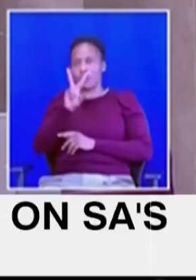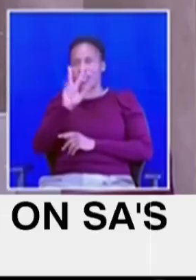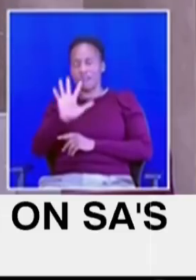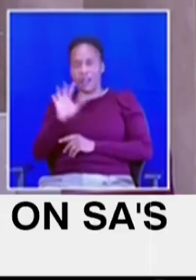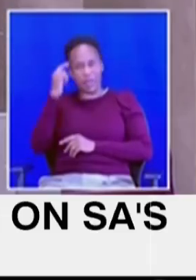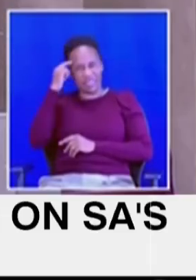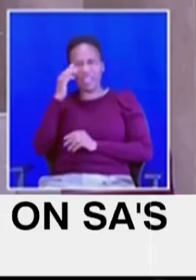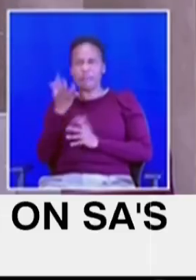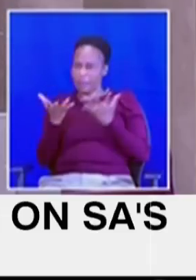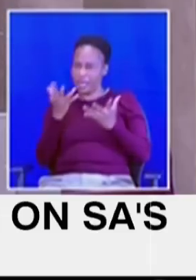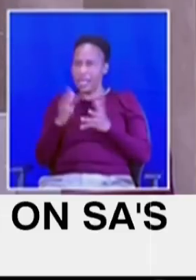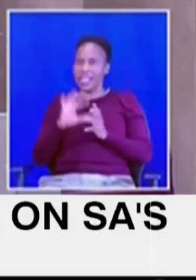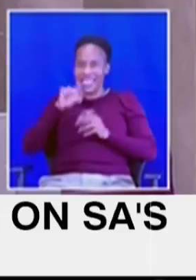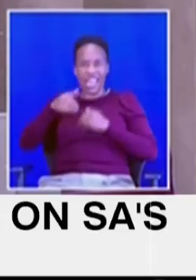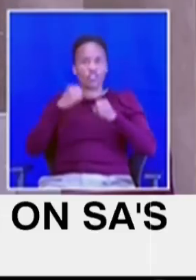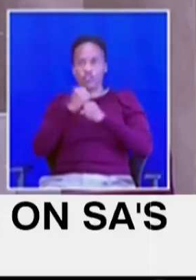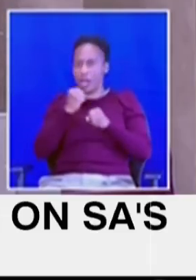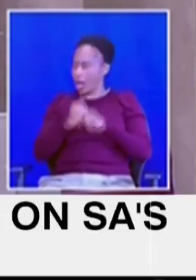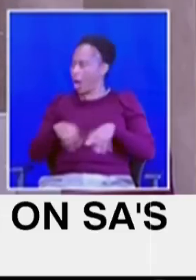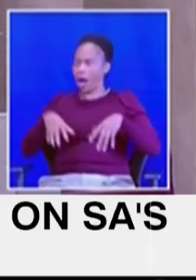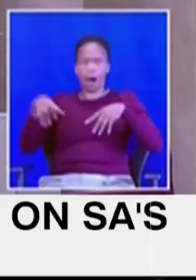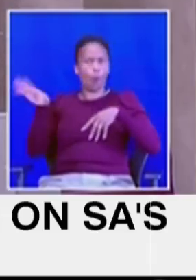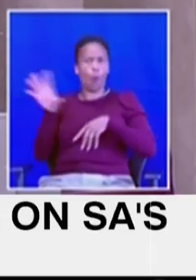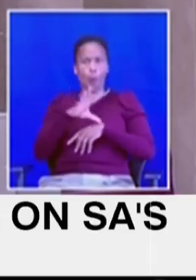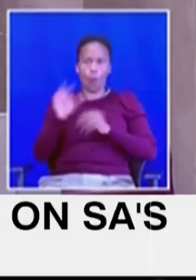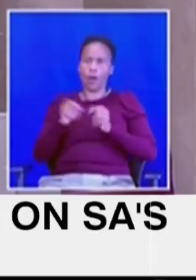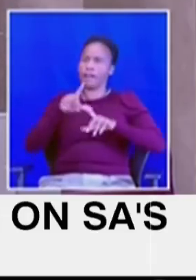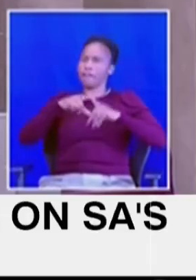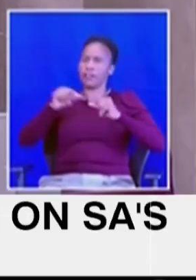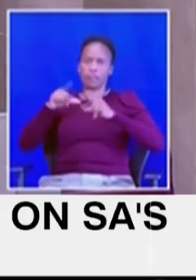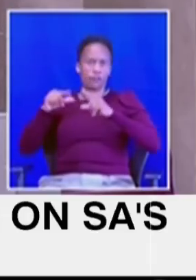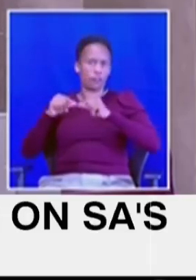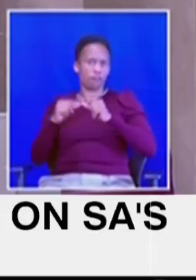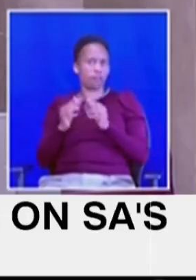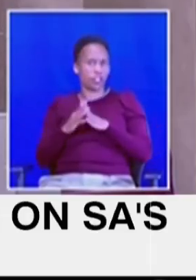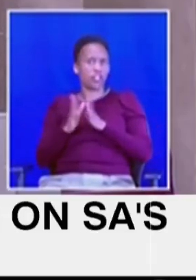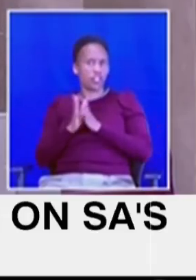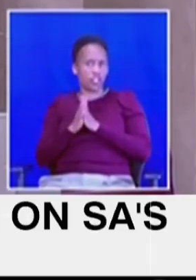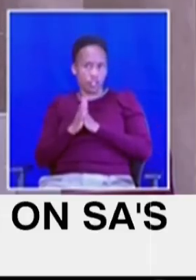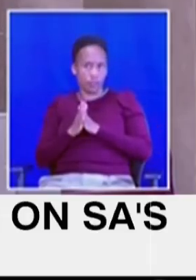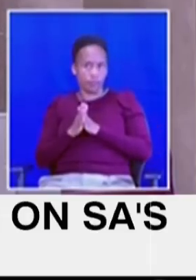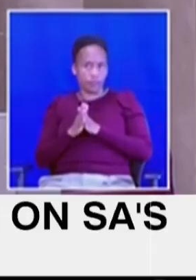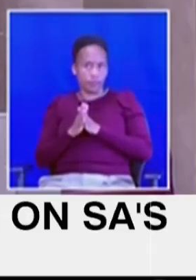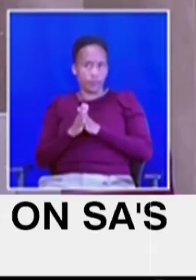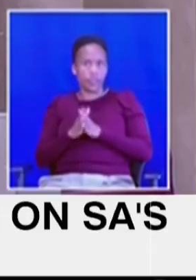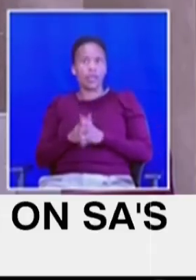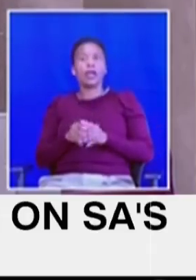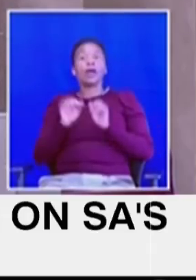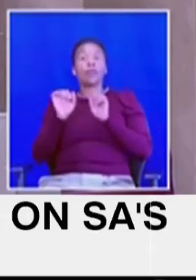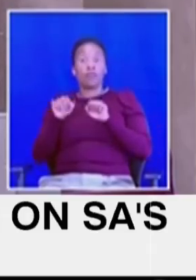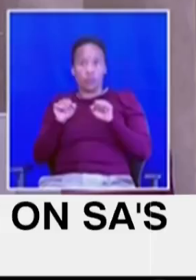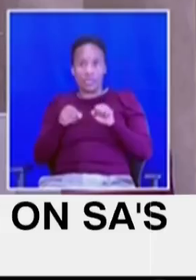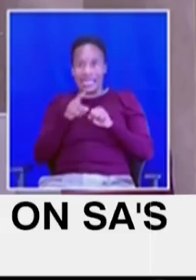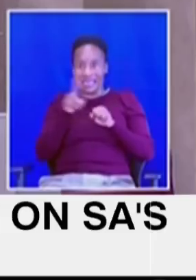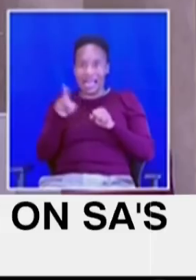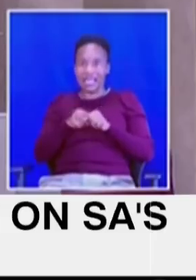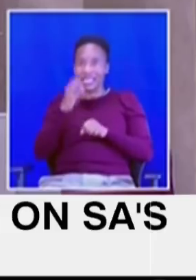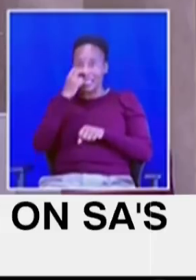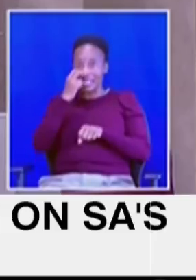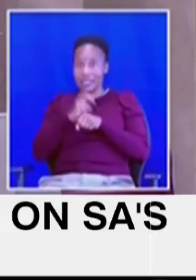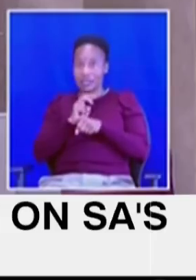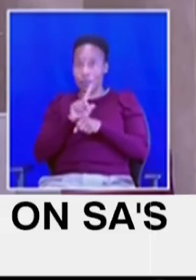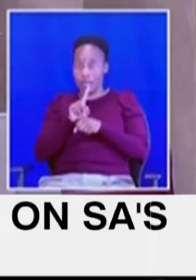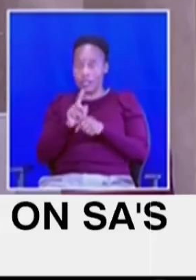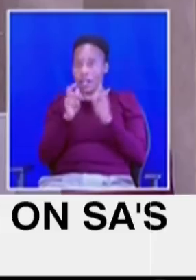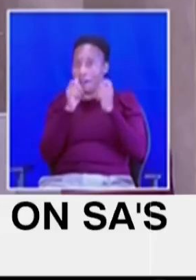next year we would have addressed all this. And of course, that will require that we have a